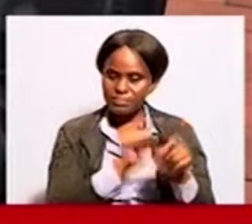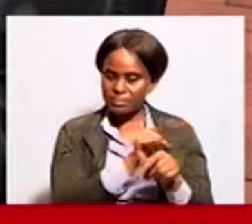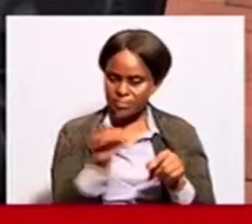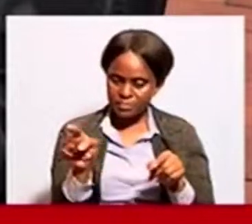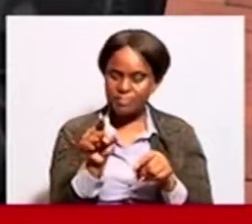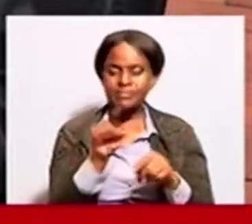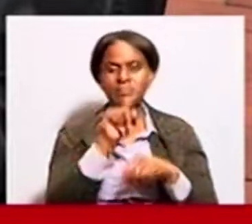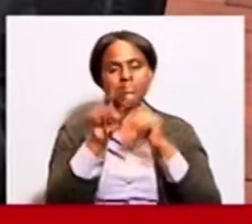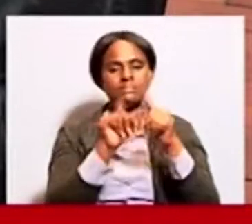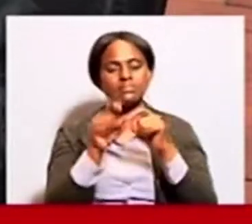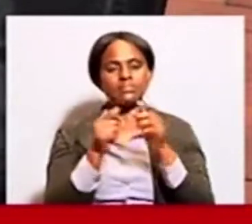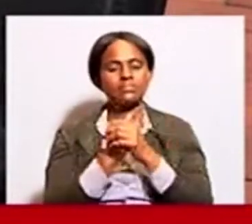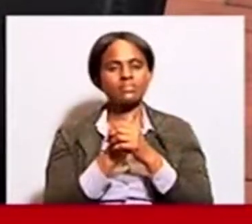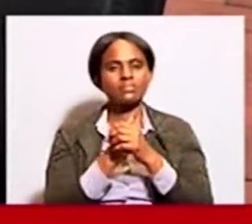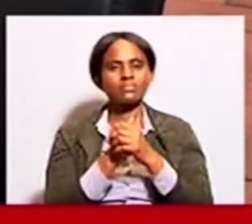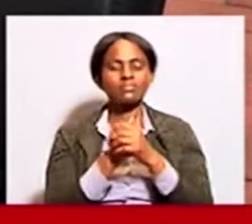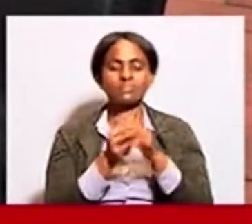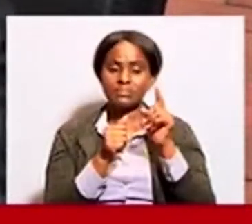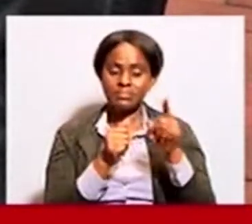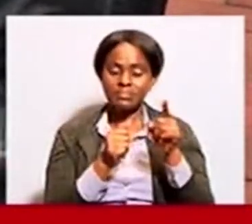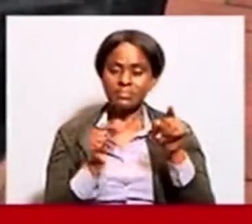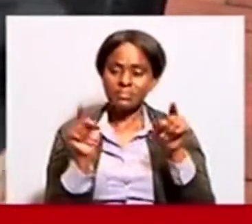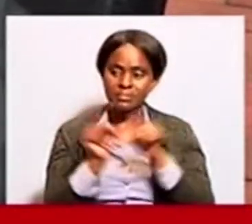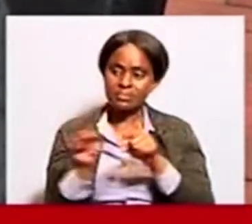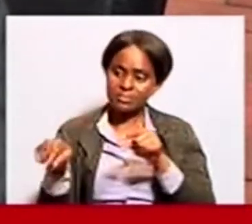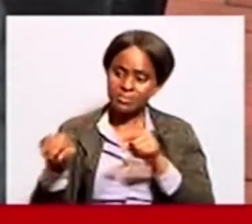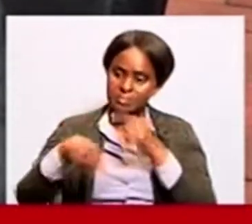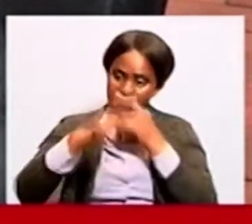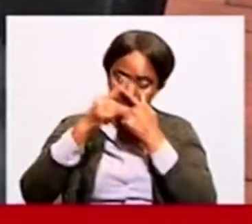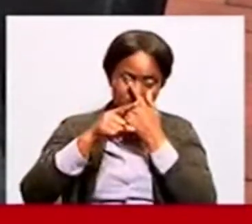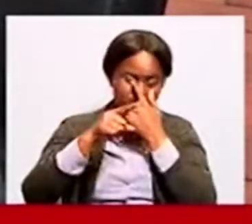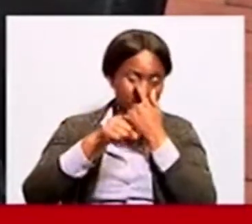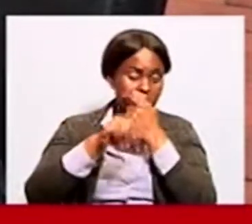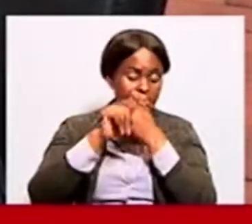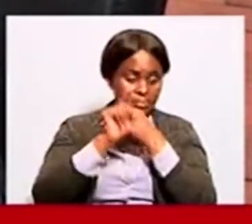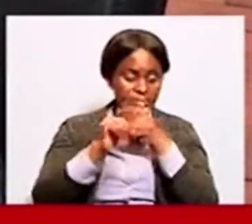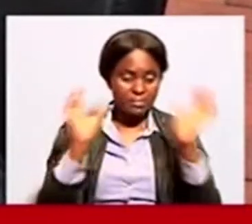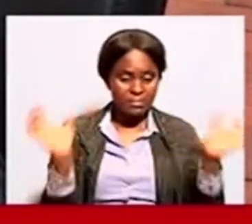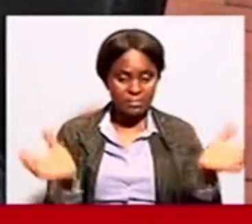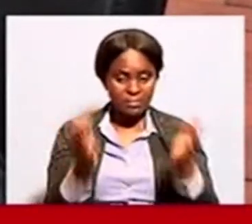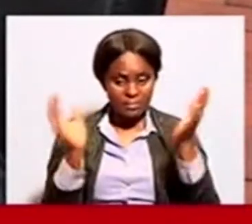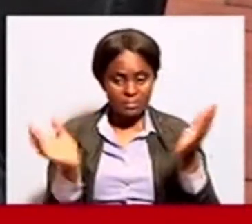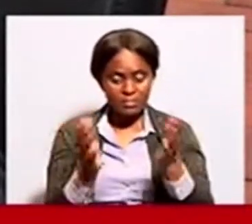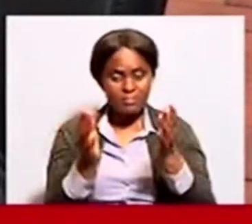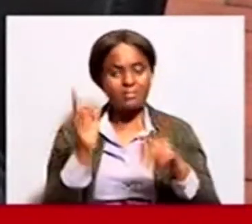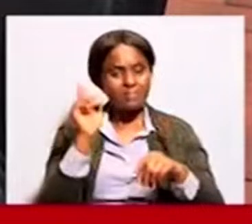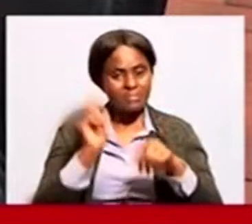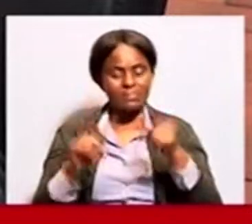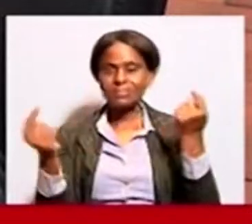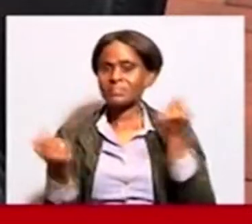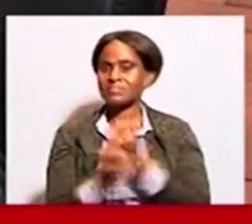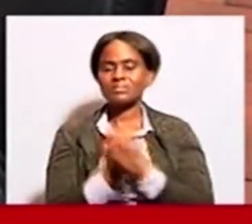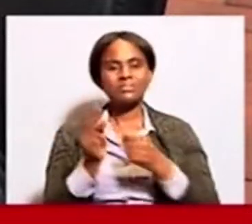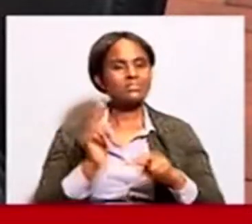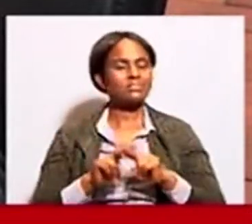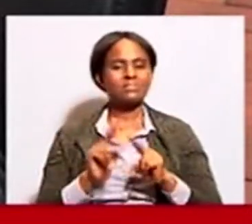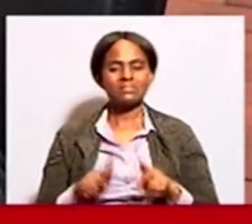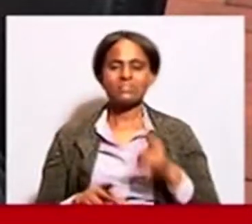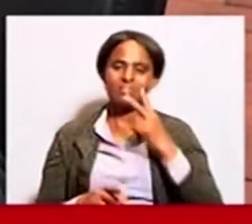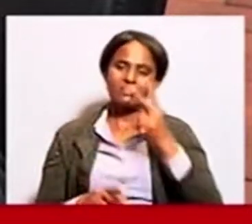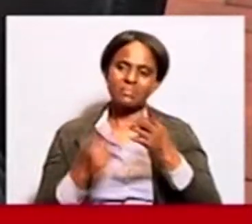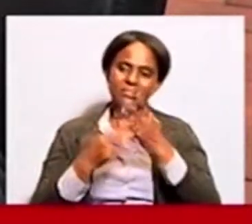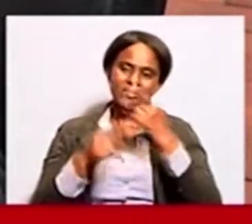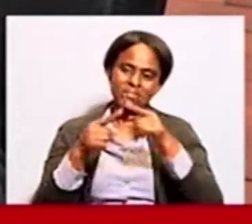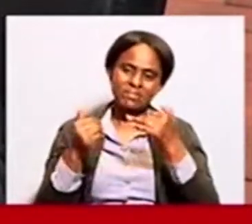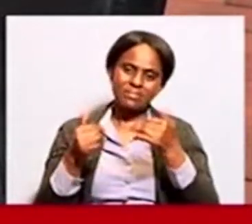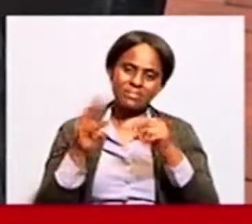these queries. This query go and answer like this, encouraging them. They cannot change, Chair. And you see what is